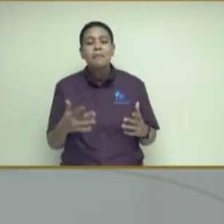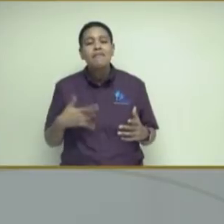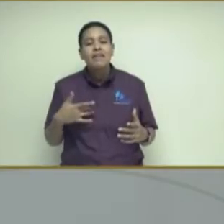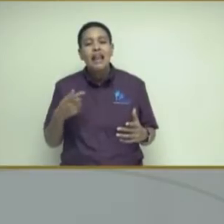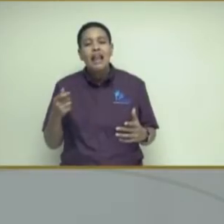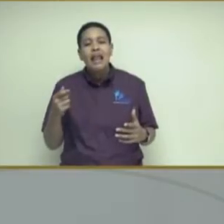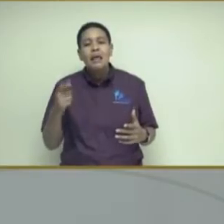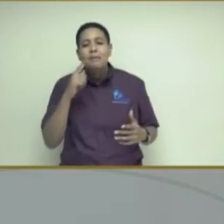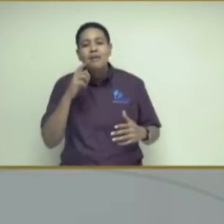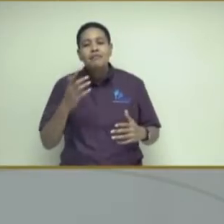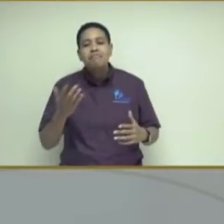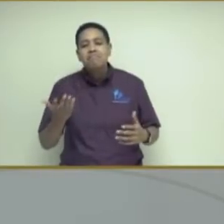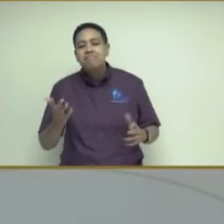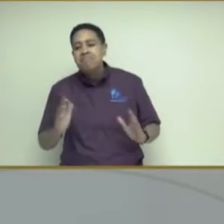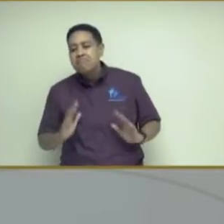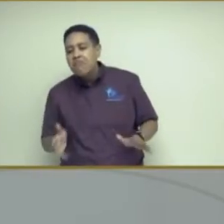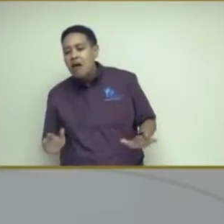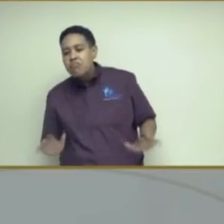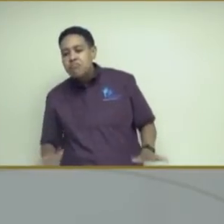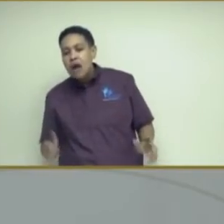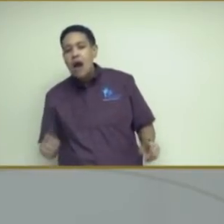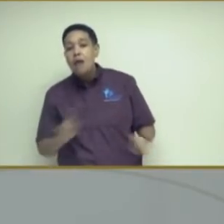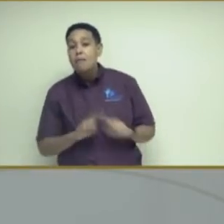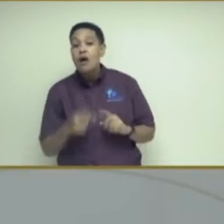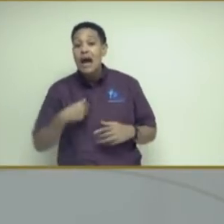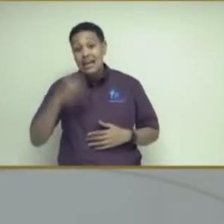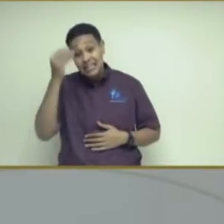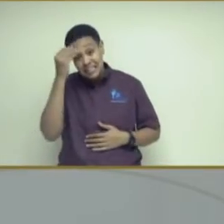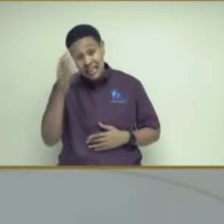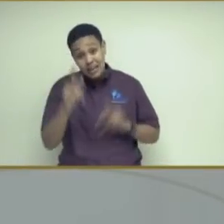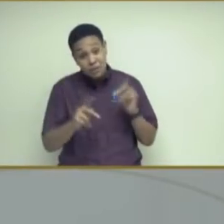little bit complacent. But I would say to